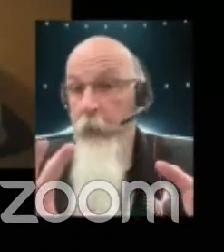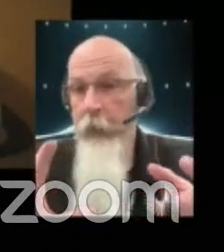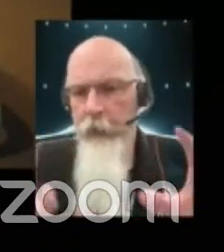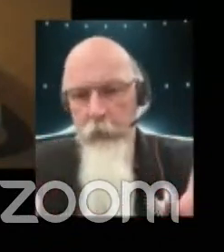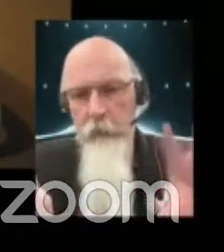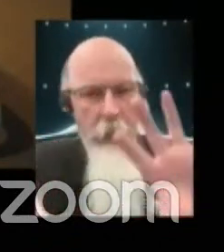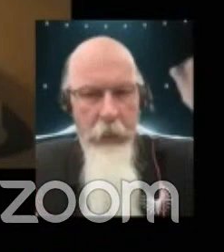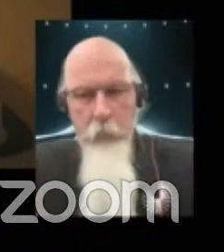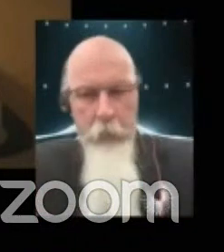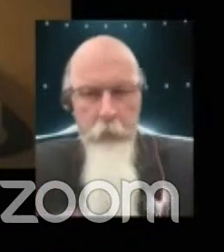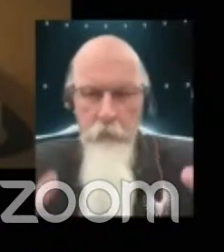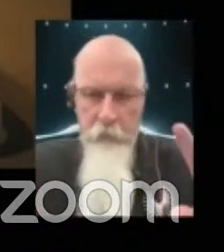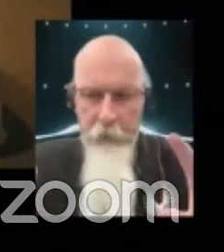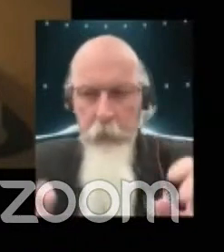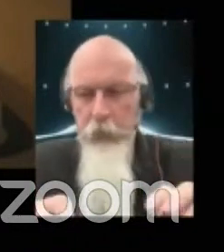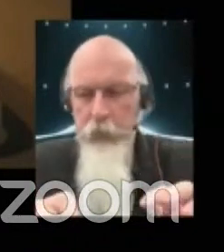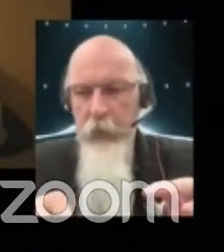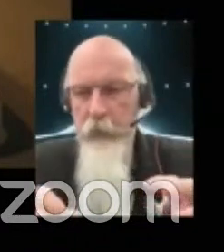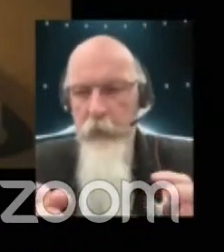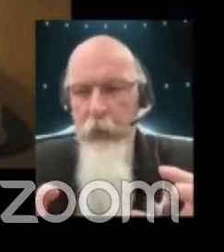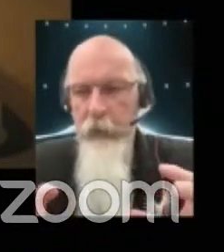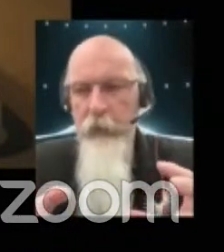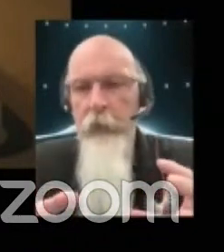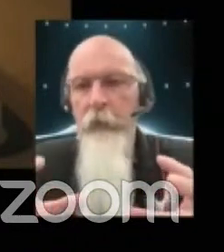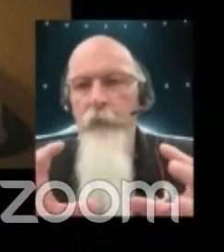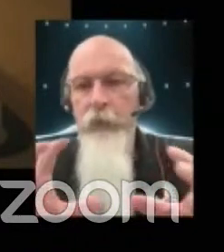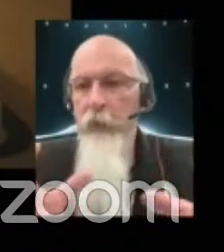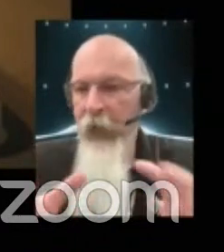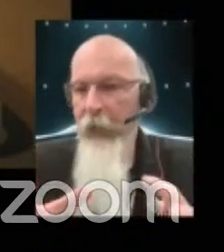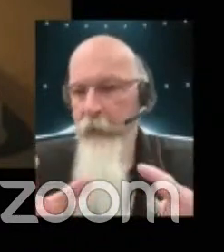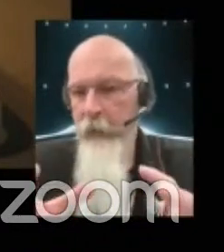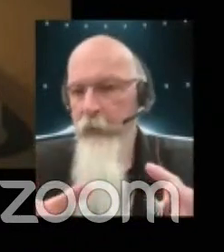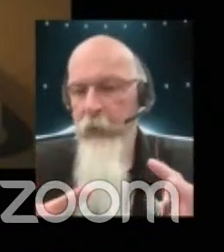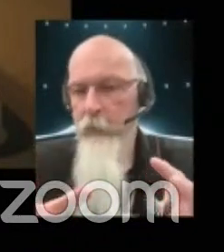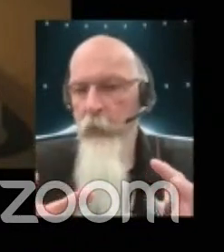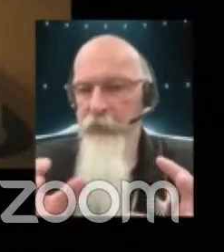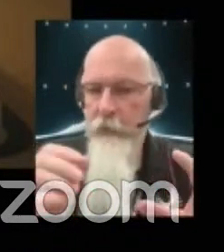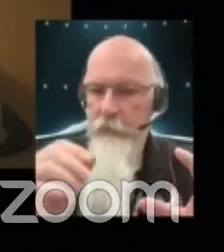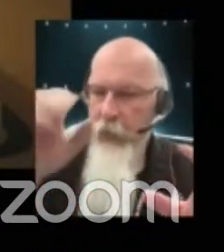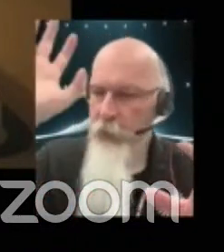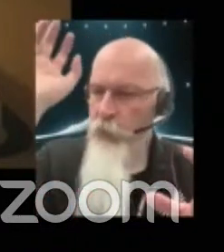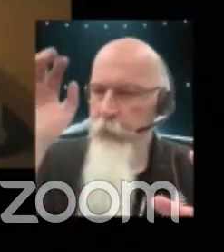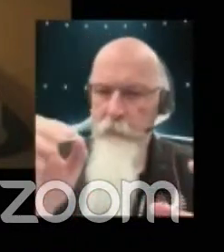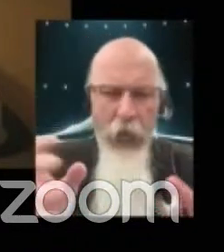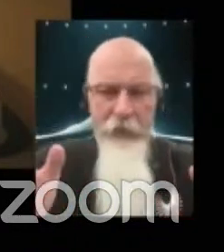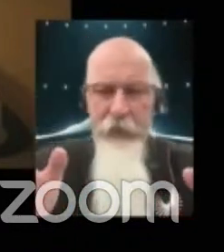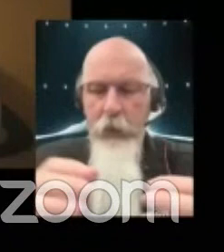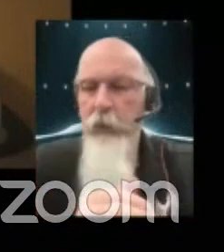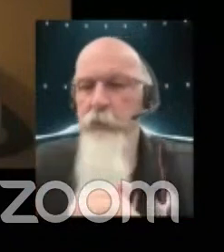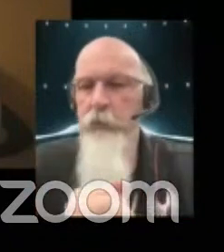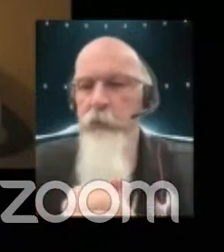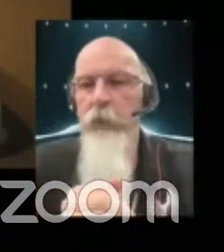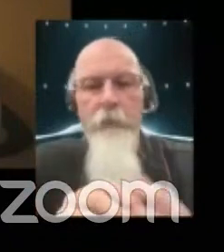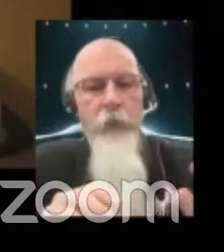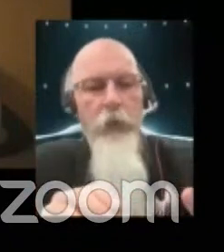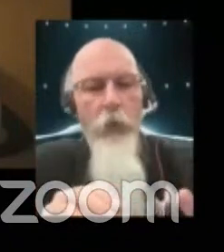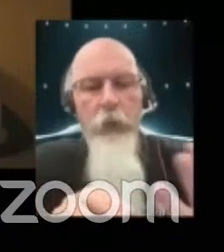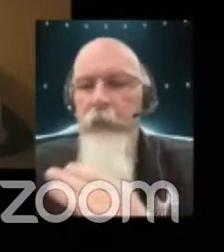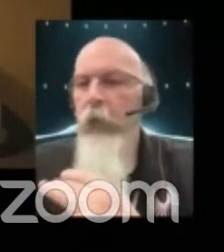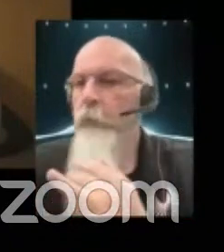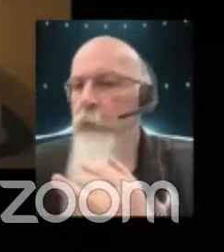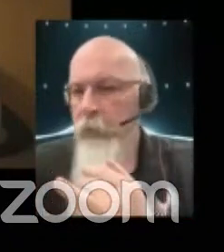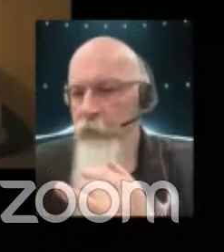that are connected 8 billion Five Point change connected so we've handed it to them and we've said enjoy ask your questions